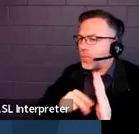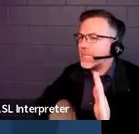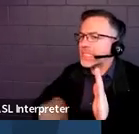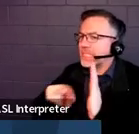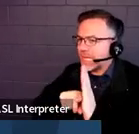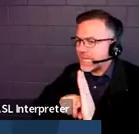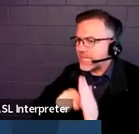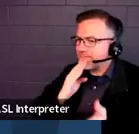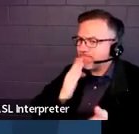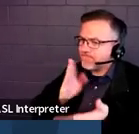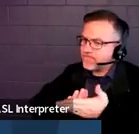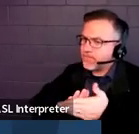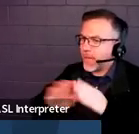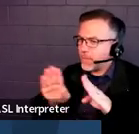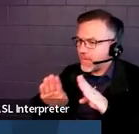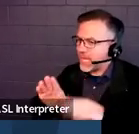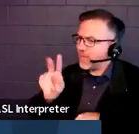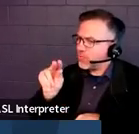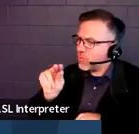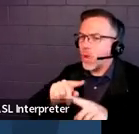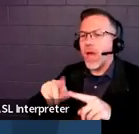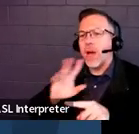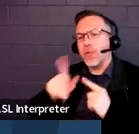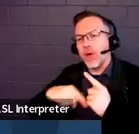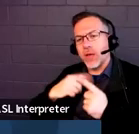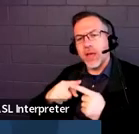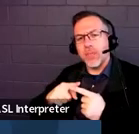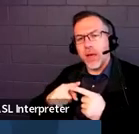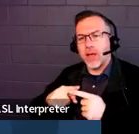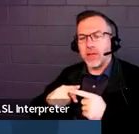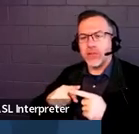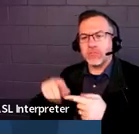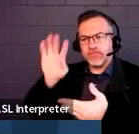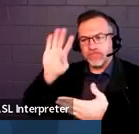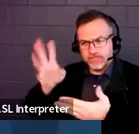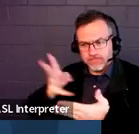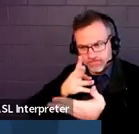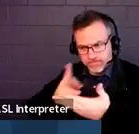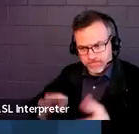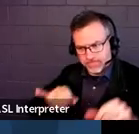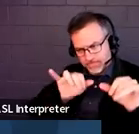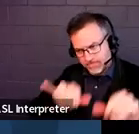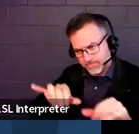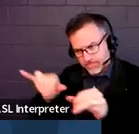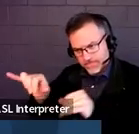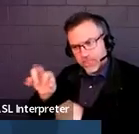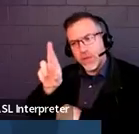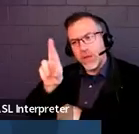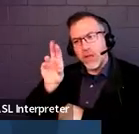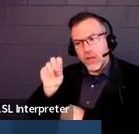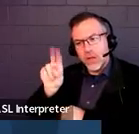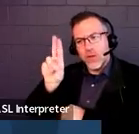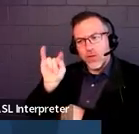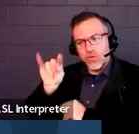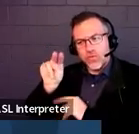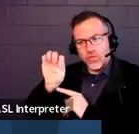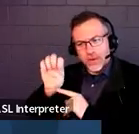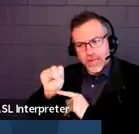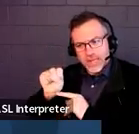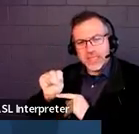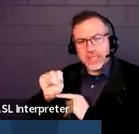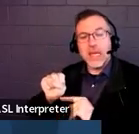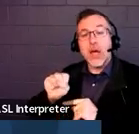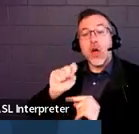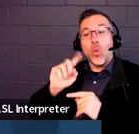behaviors, I'm talking about routines. Coming into the classroom, realizing that they need to take their pen